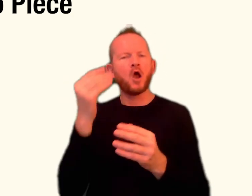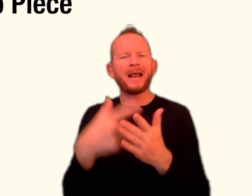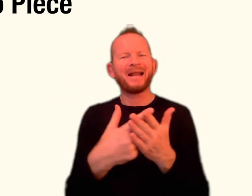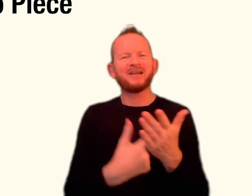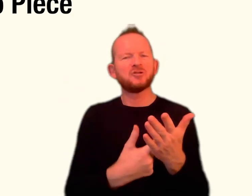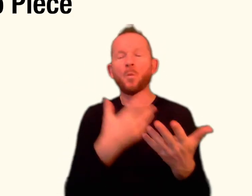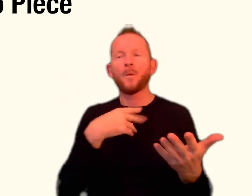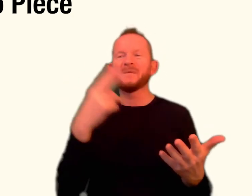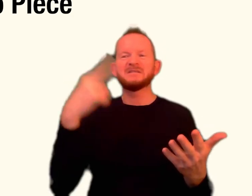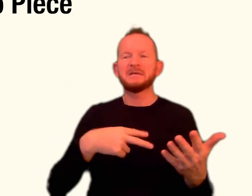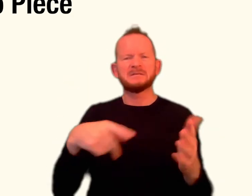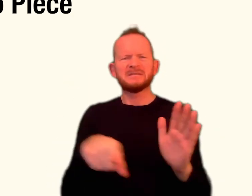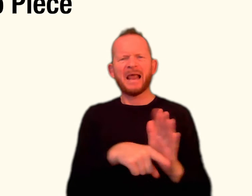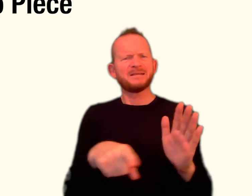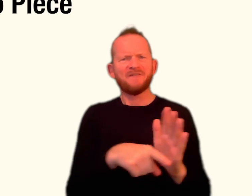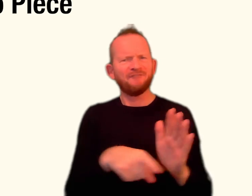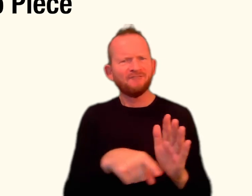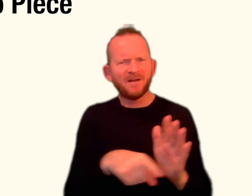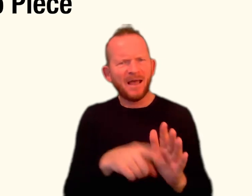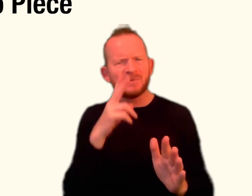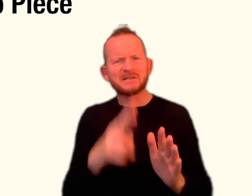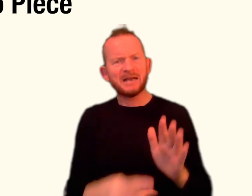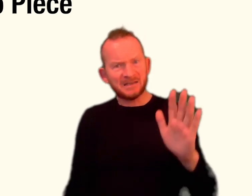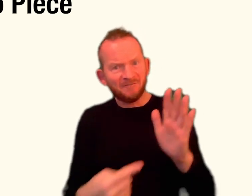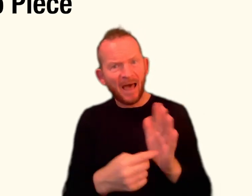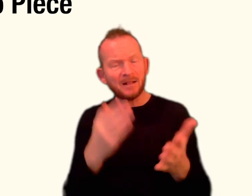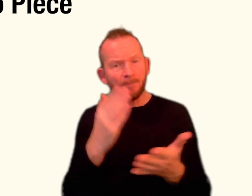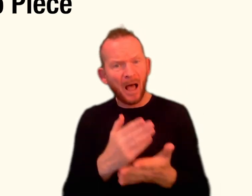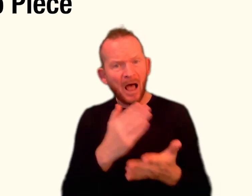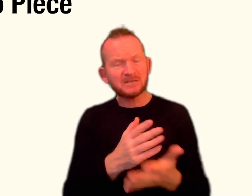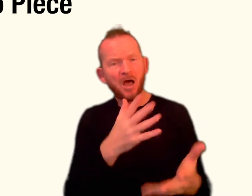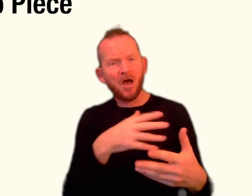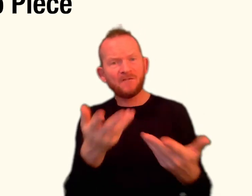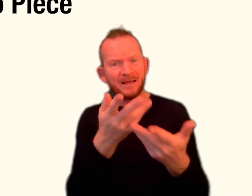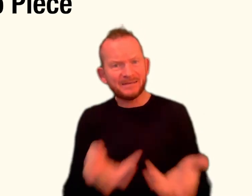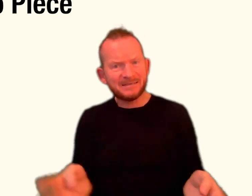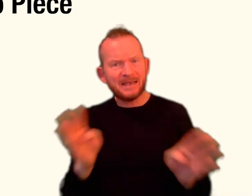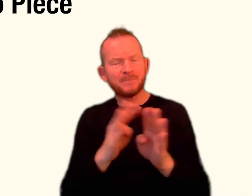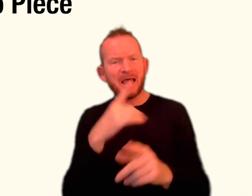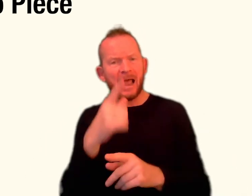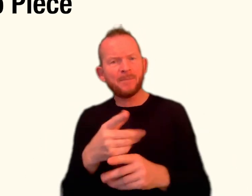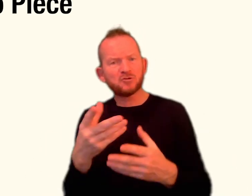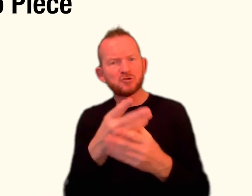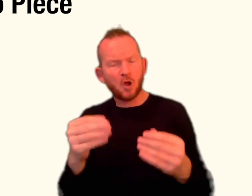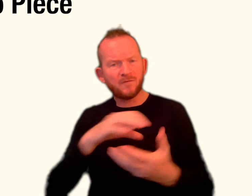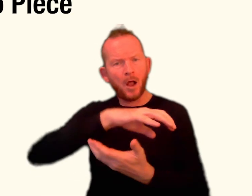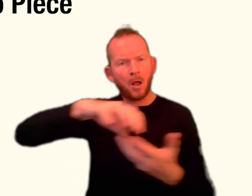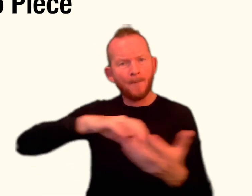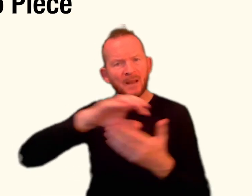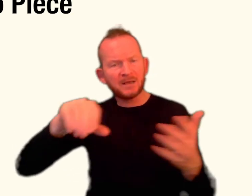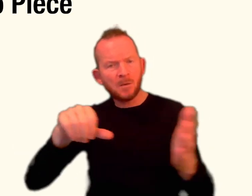as a negative. It'd be seen as a vital part of teams that are able to solve complex